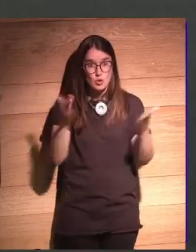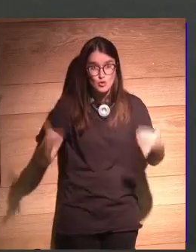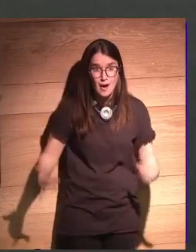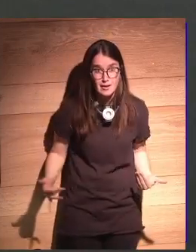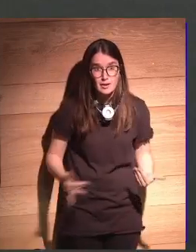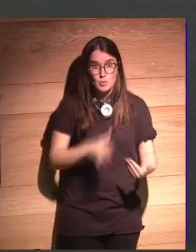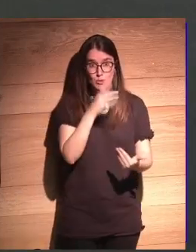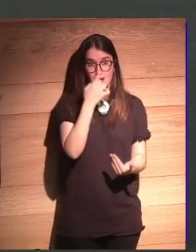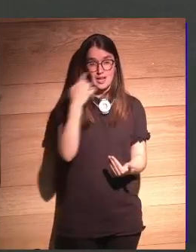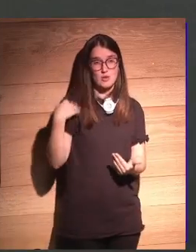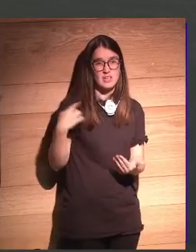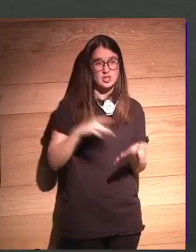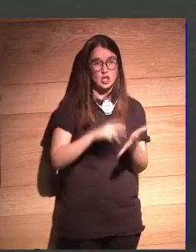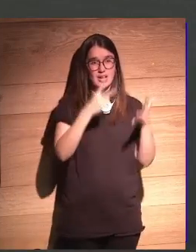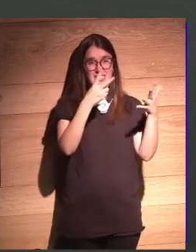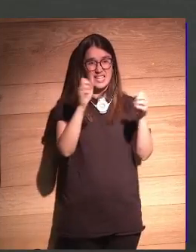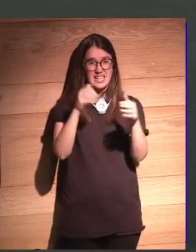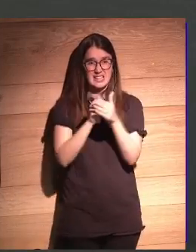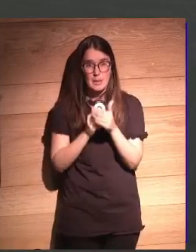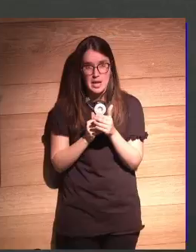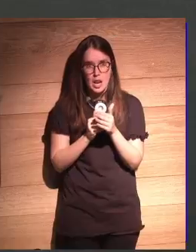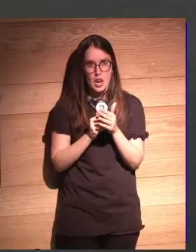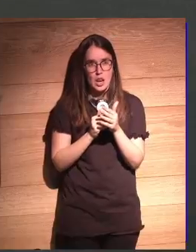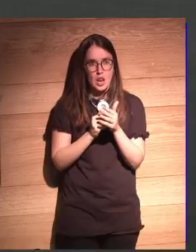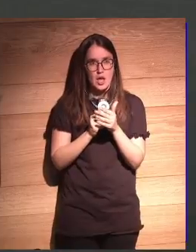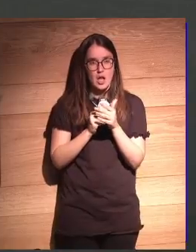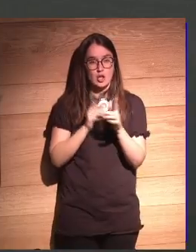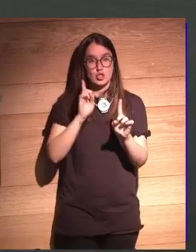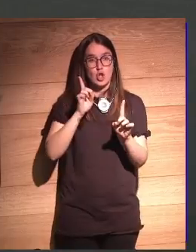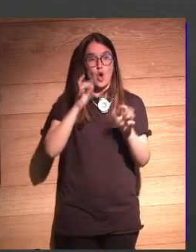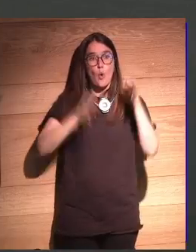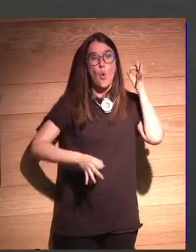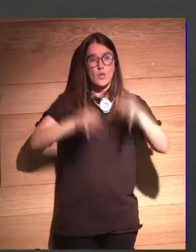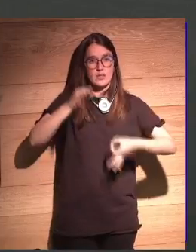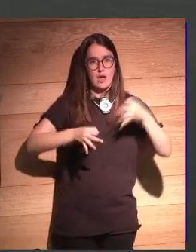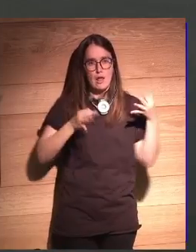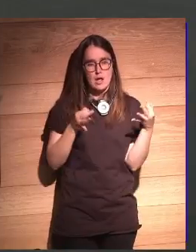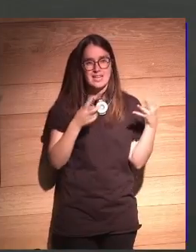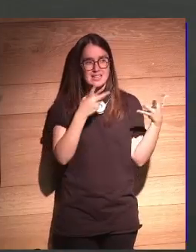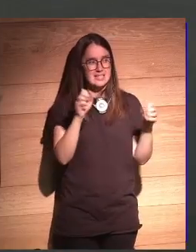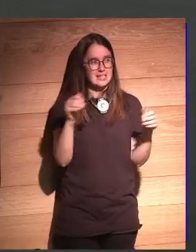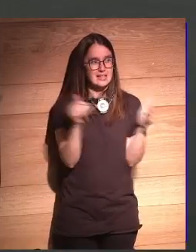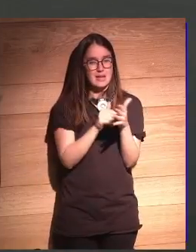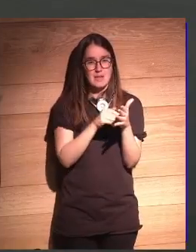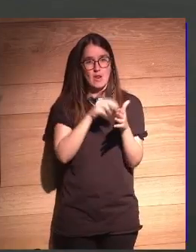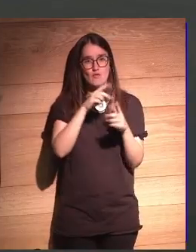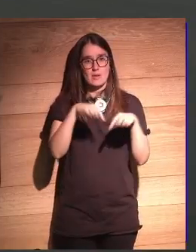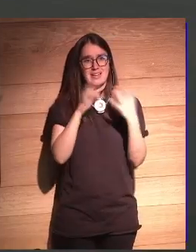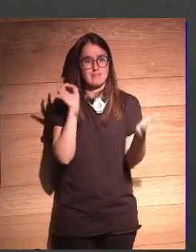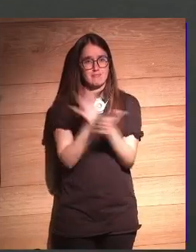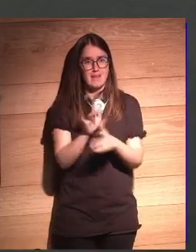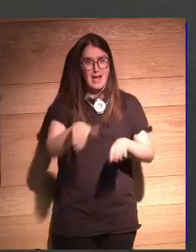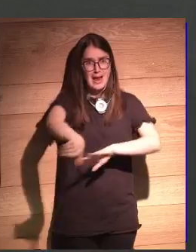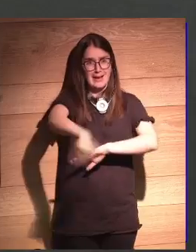and I was shocked. Do you think that there are no more evictions in Spain anymore? Last year there were 70,000